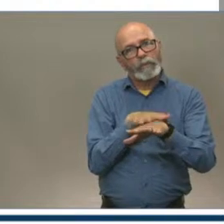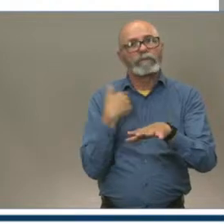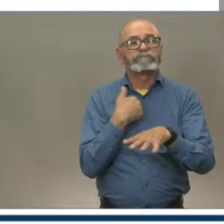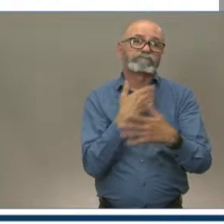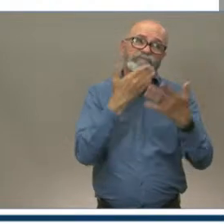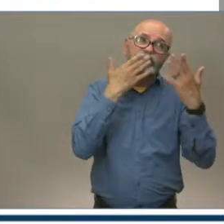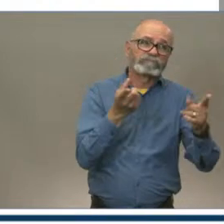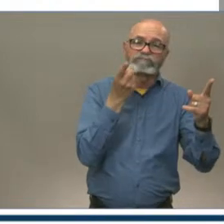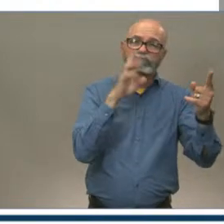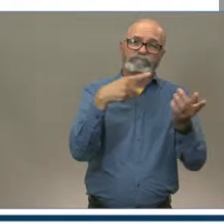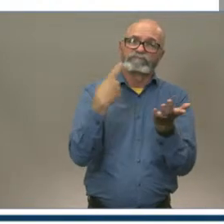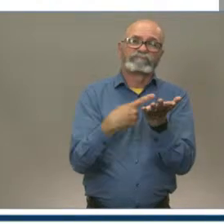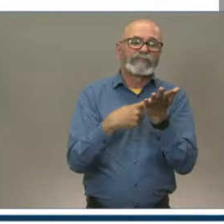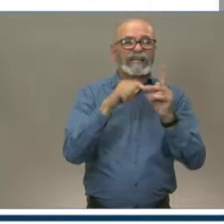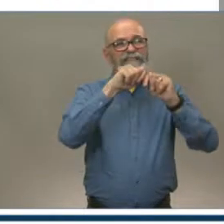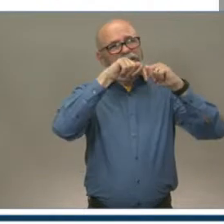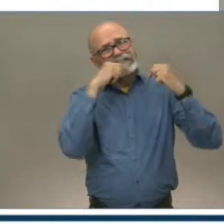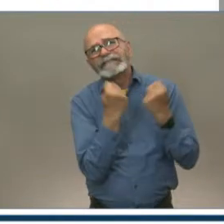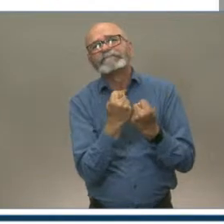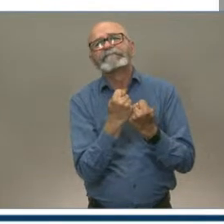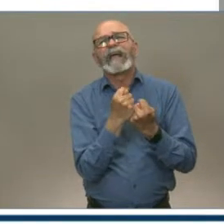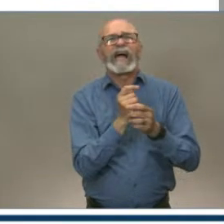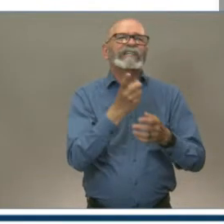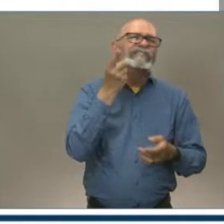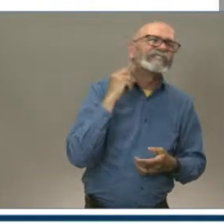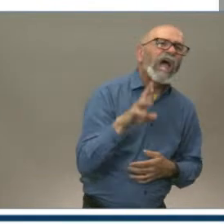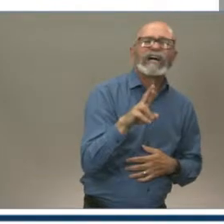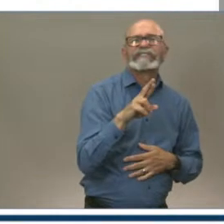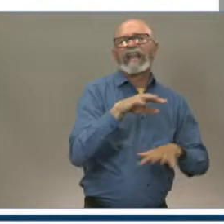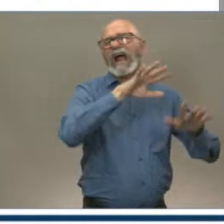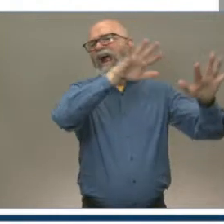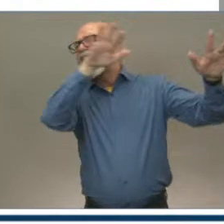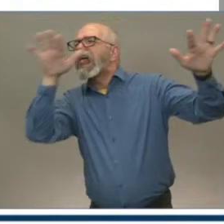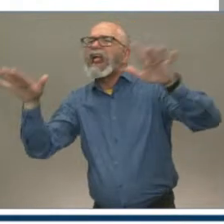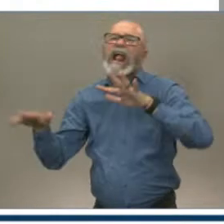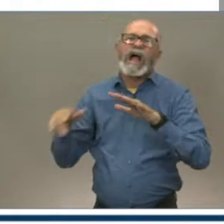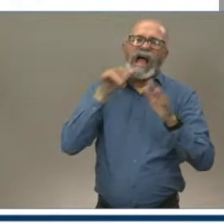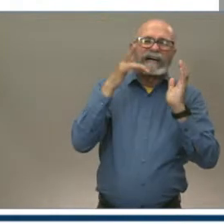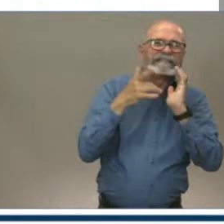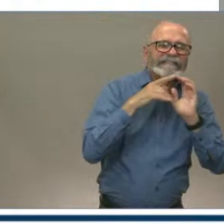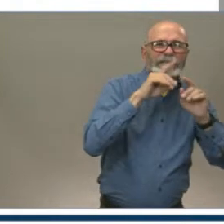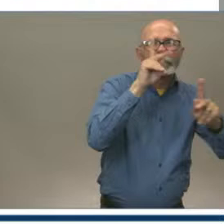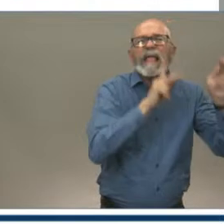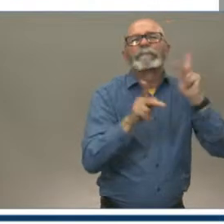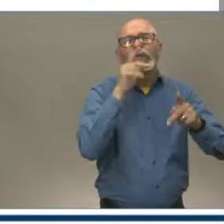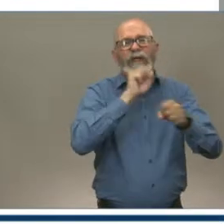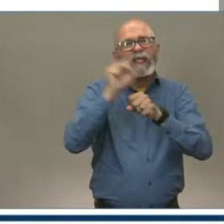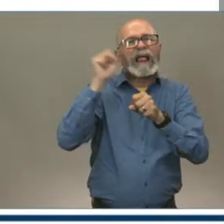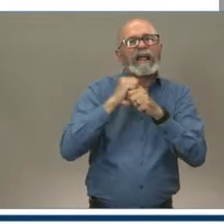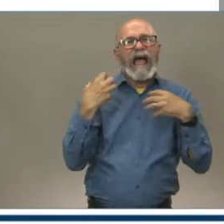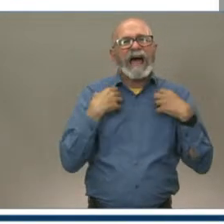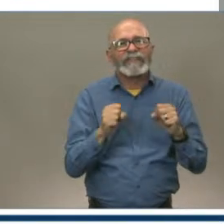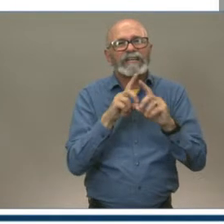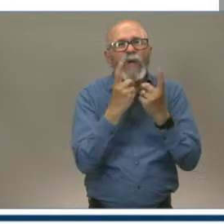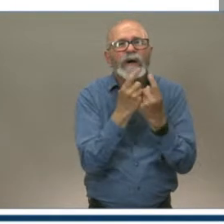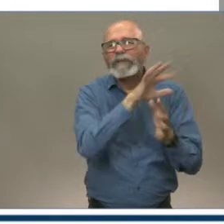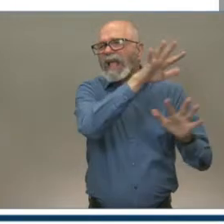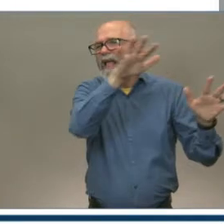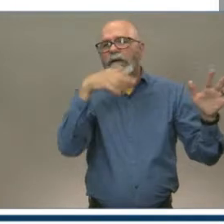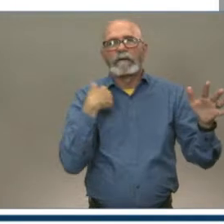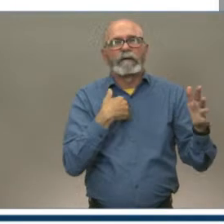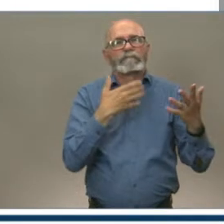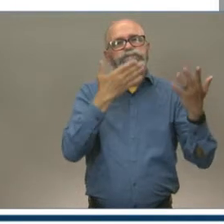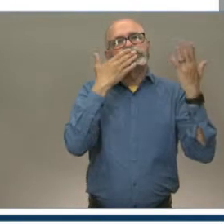team and all of those frontline healthcare workers for working tirelessly to keep us safe. We owe them a debt of gratitude and so